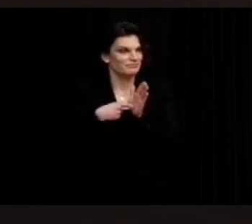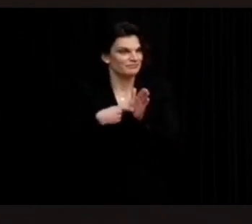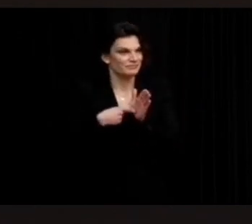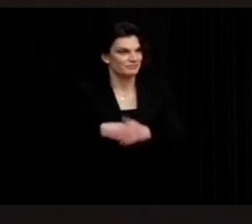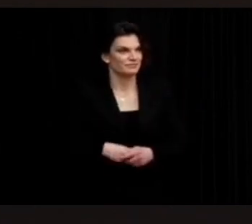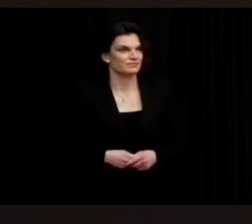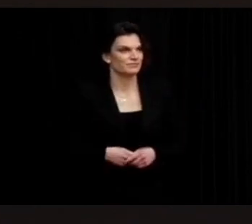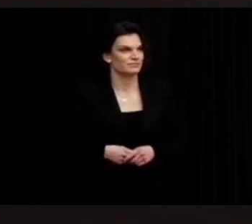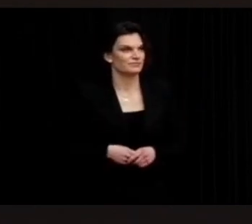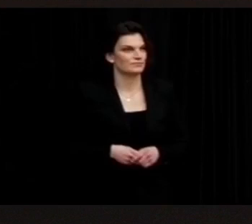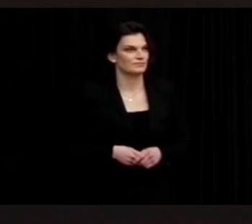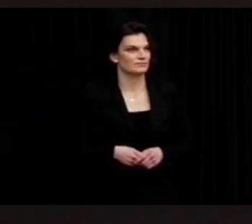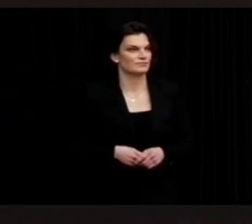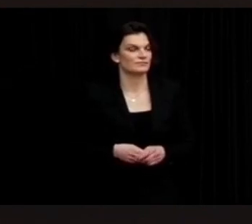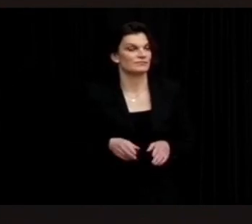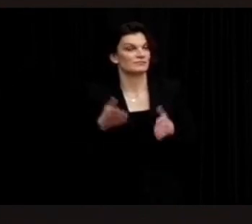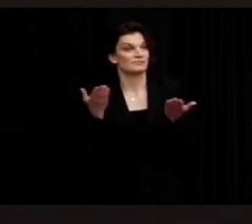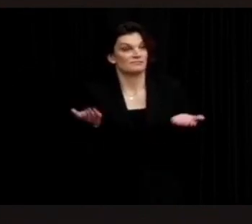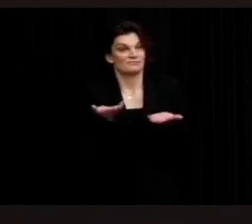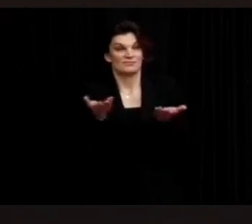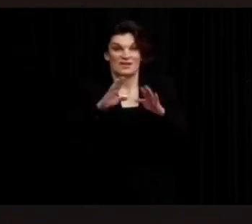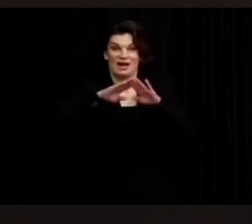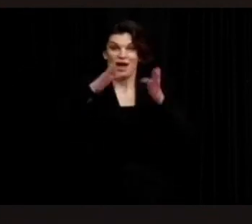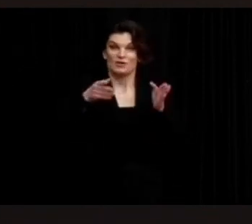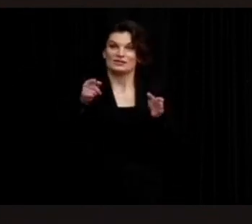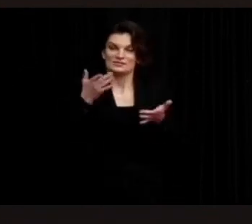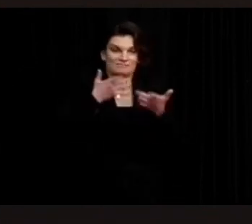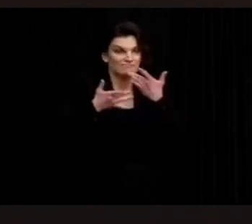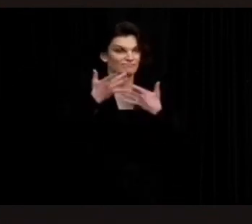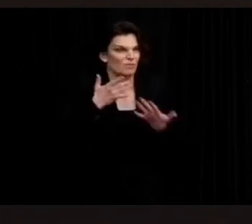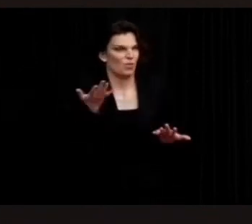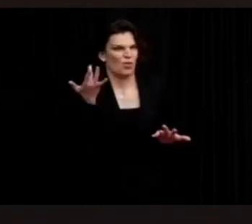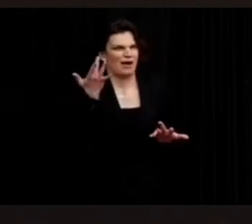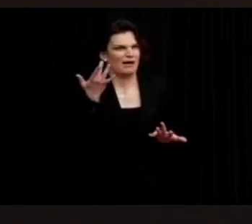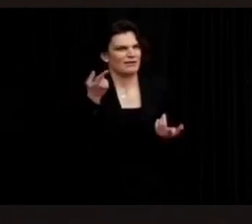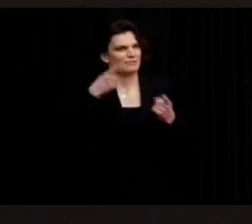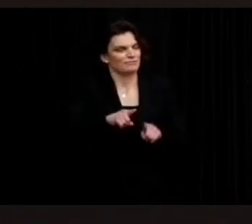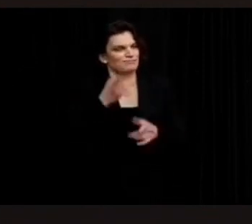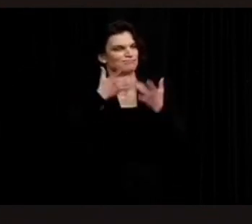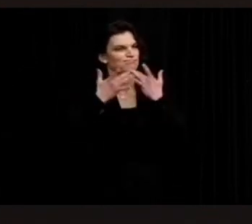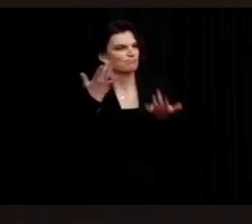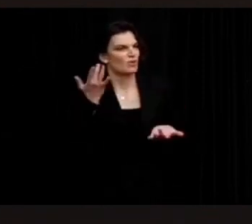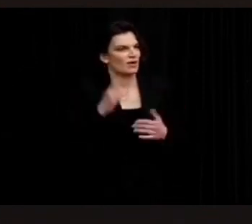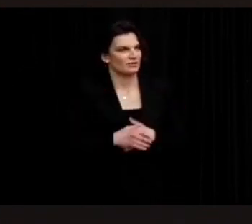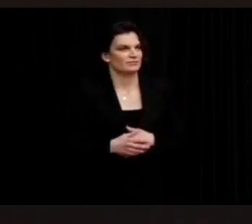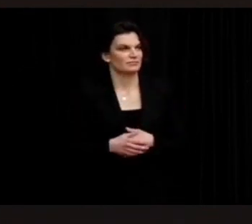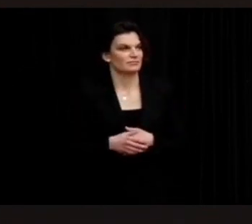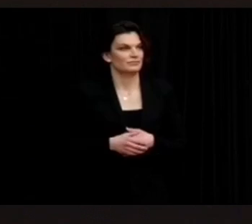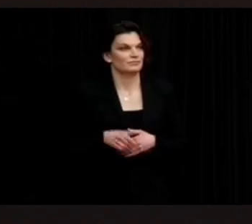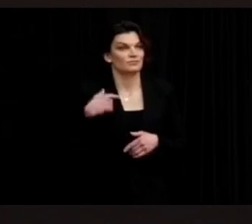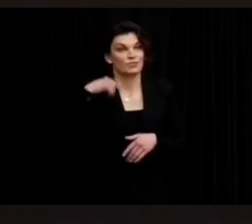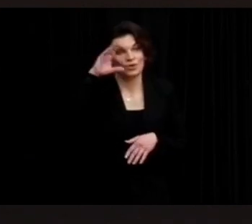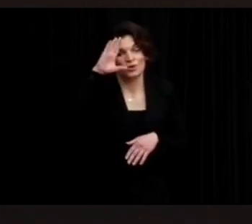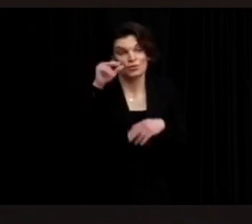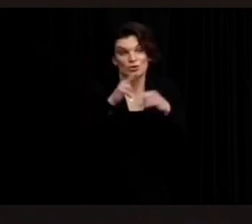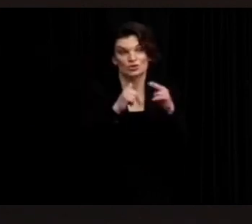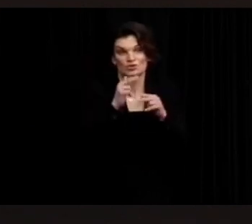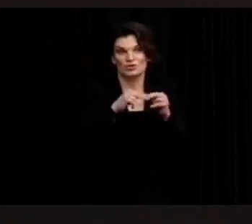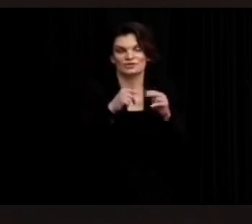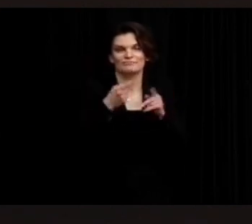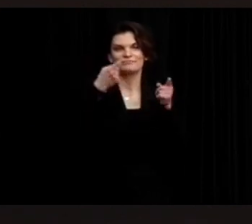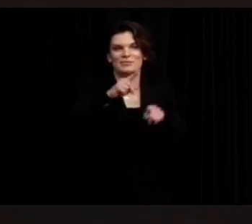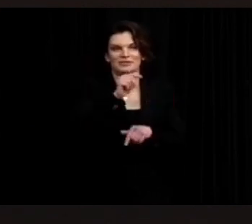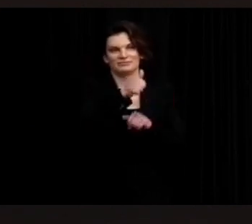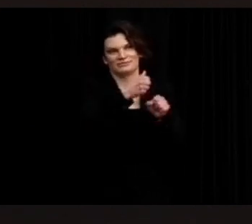housing supply is not where it needs to be for several reasons, including a decade-long slowdown in construction following